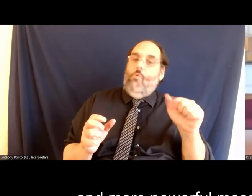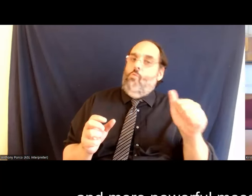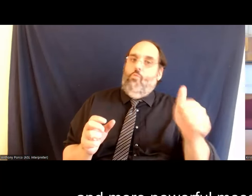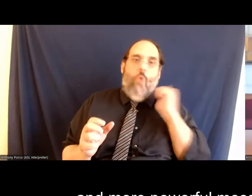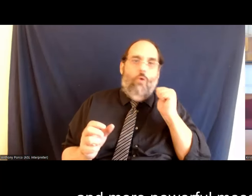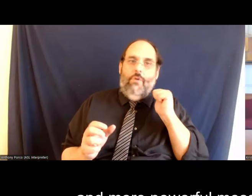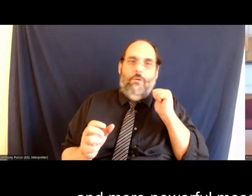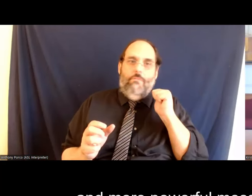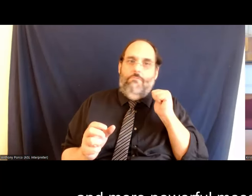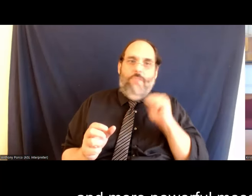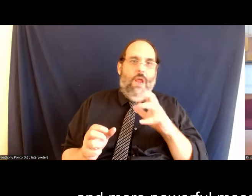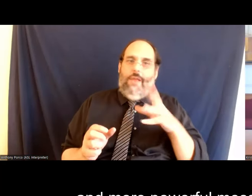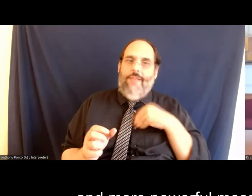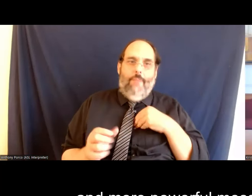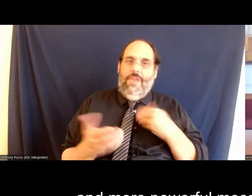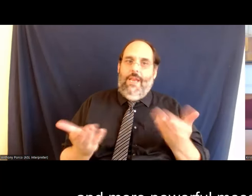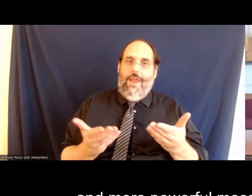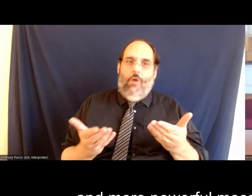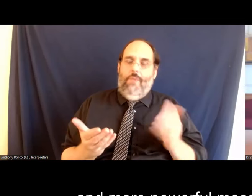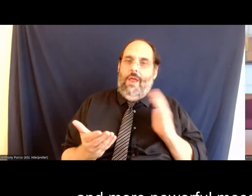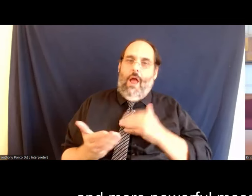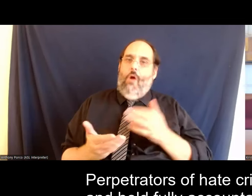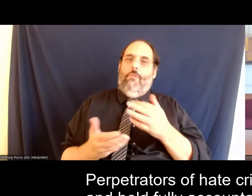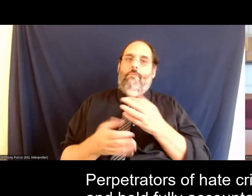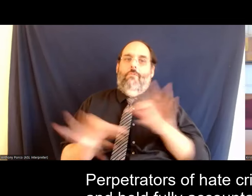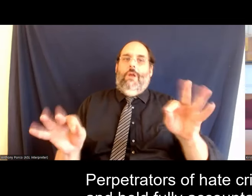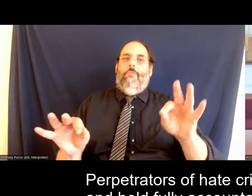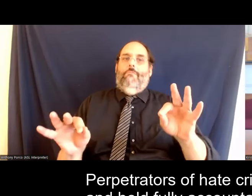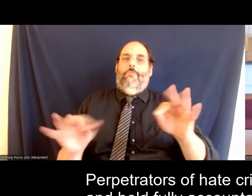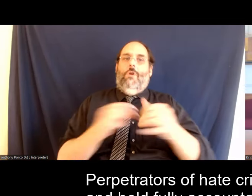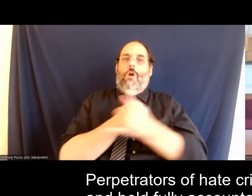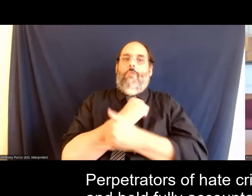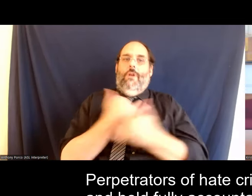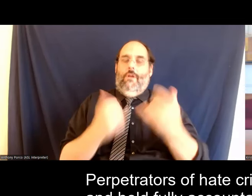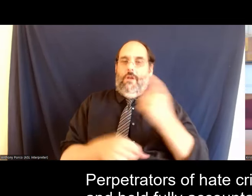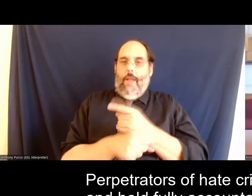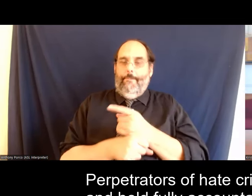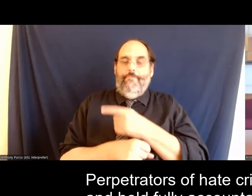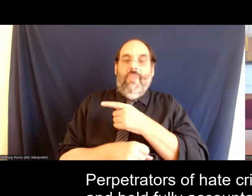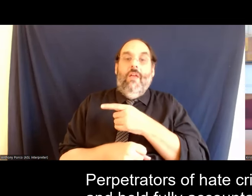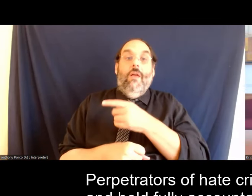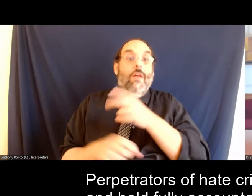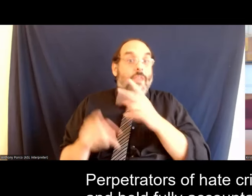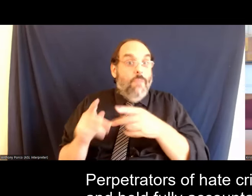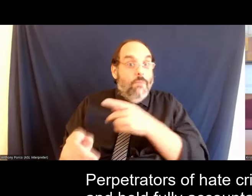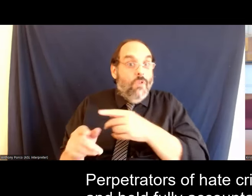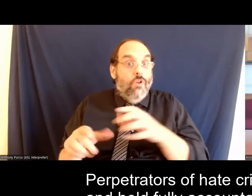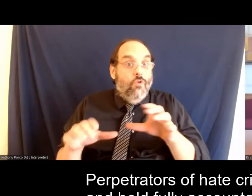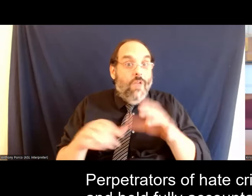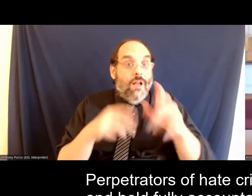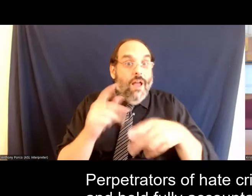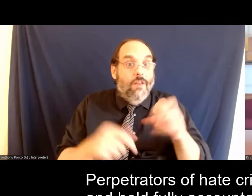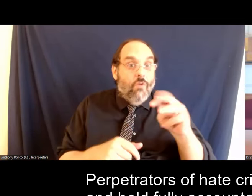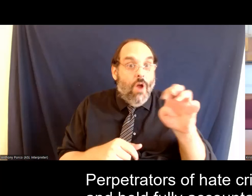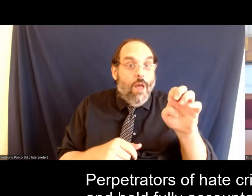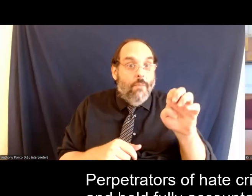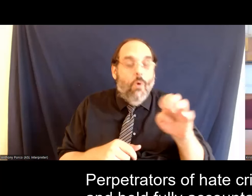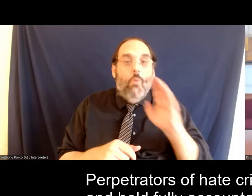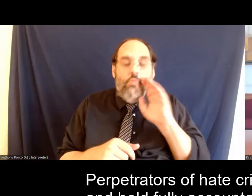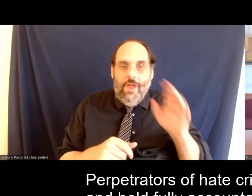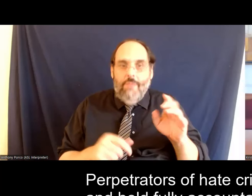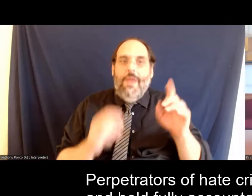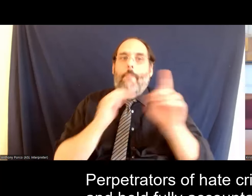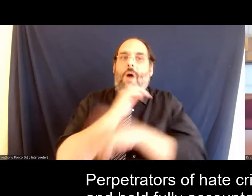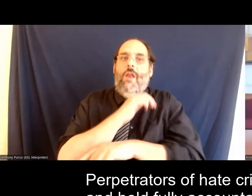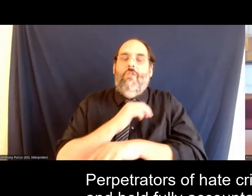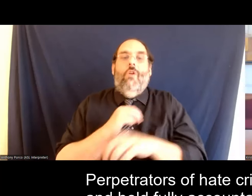be tolerated in our democracy today. Perpetrators of hate crimes will be punished and held fully